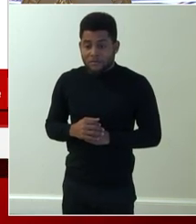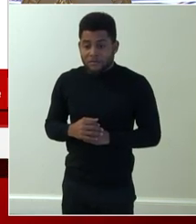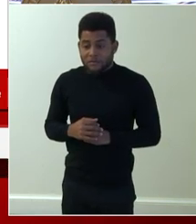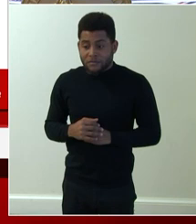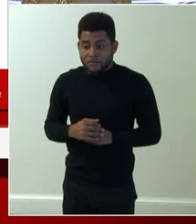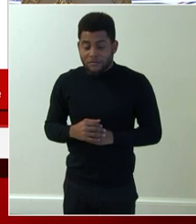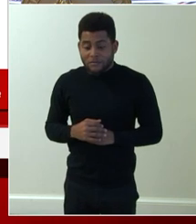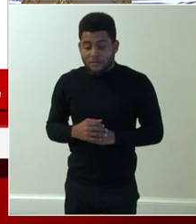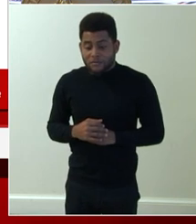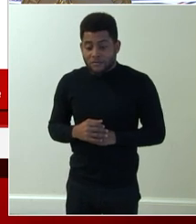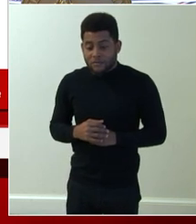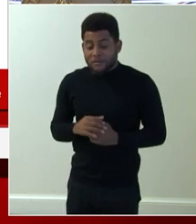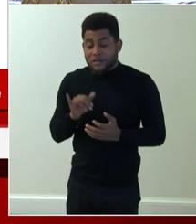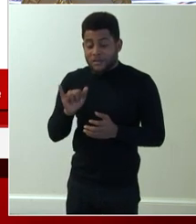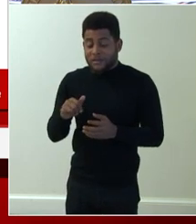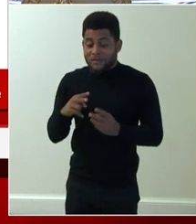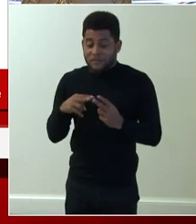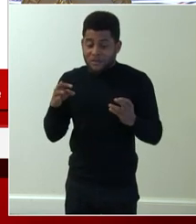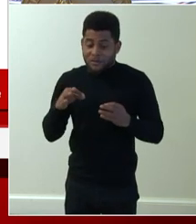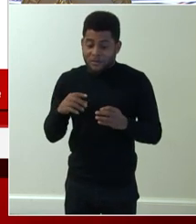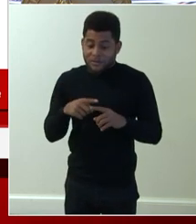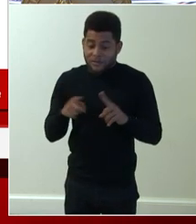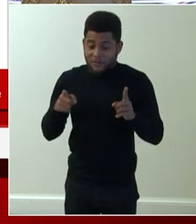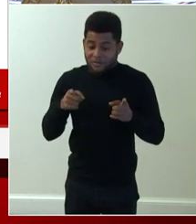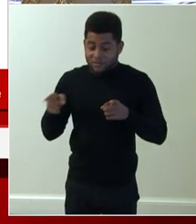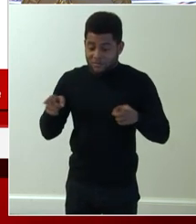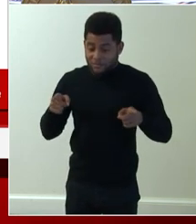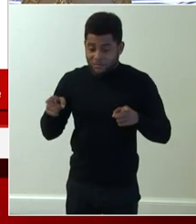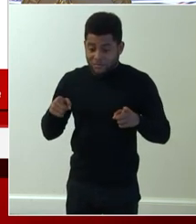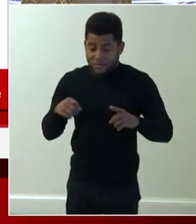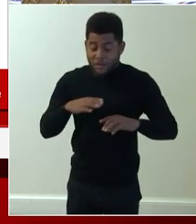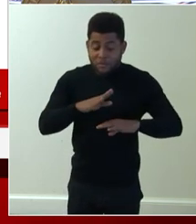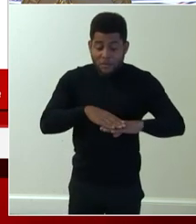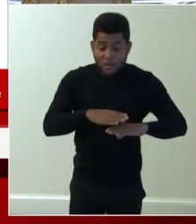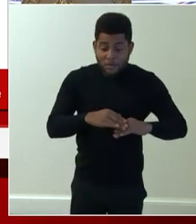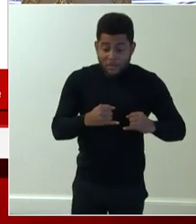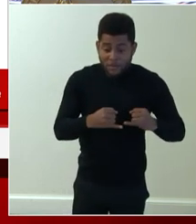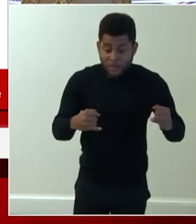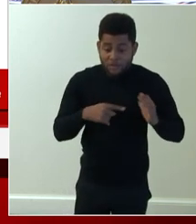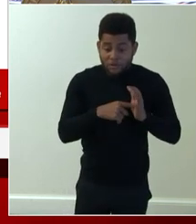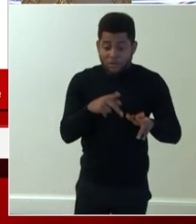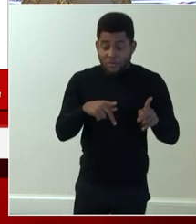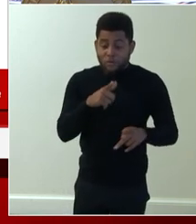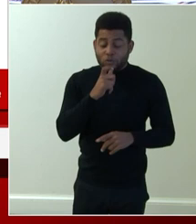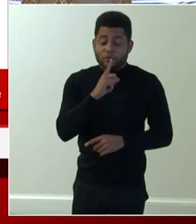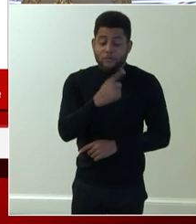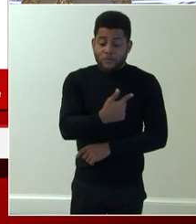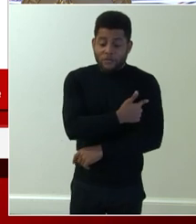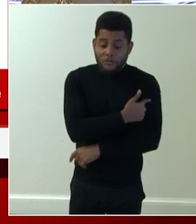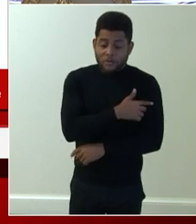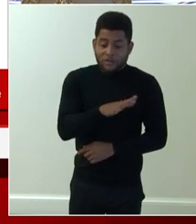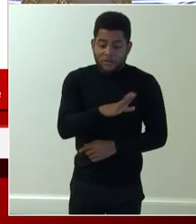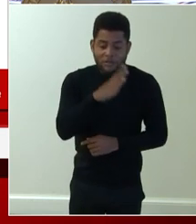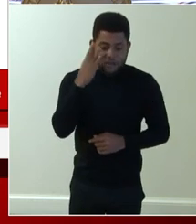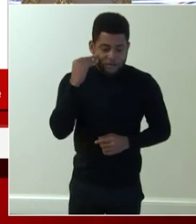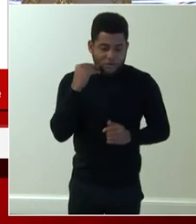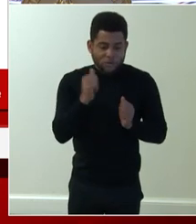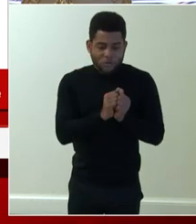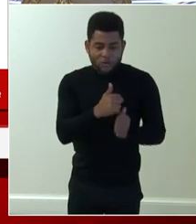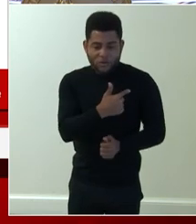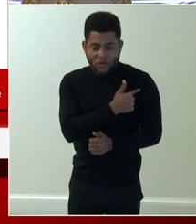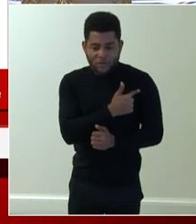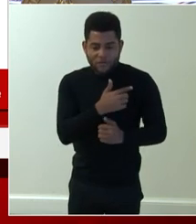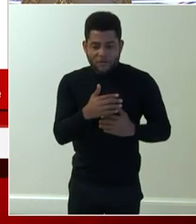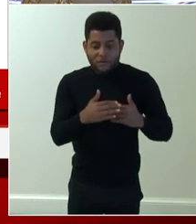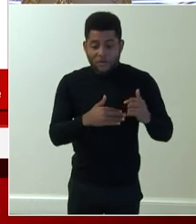a very stark difference. The bottom line represents people who are vaccinated in their experience with COVID, even